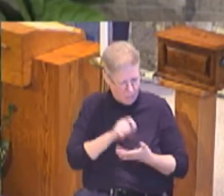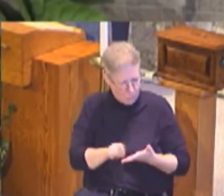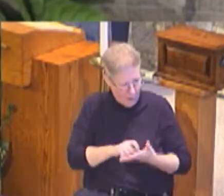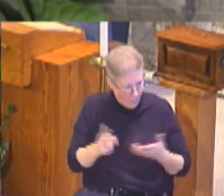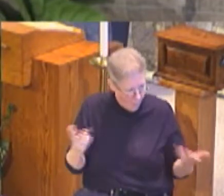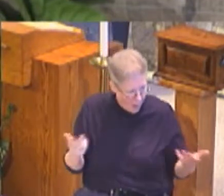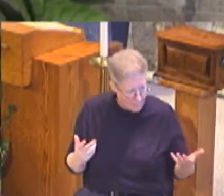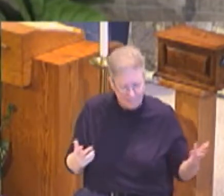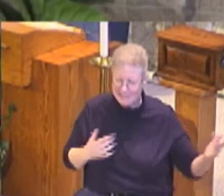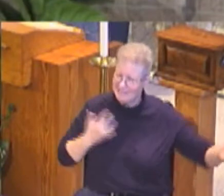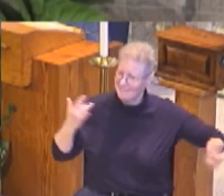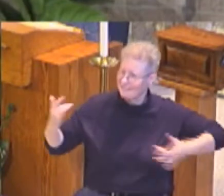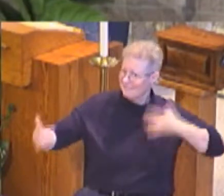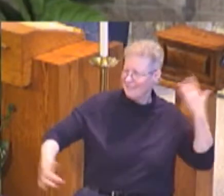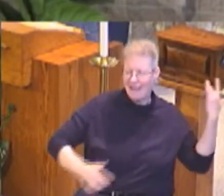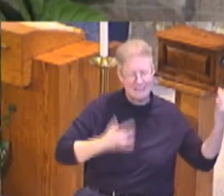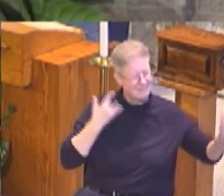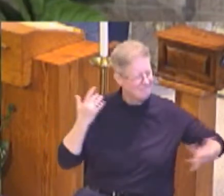overjoyed